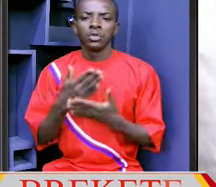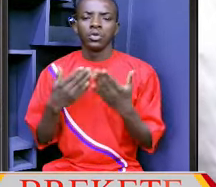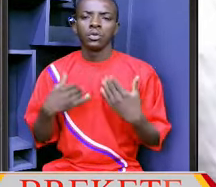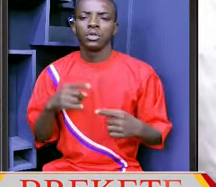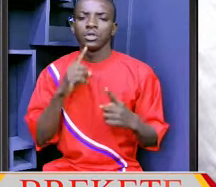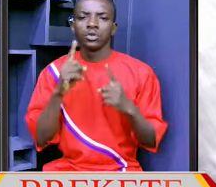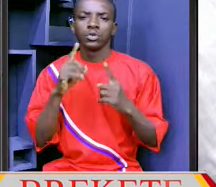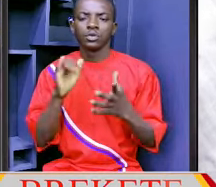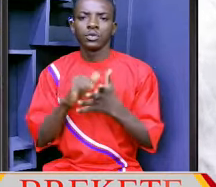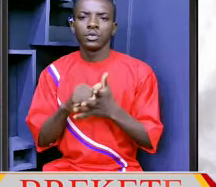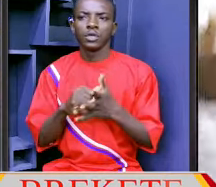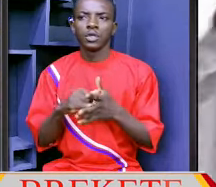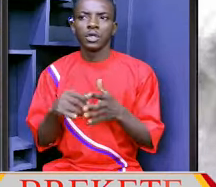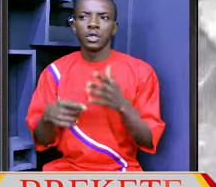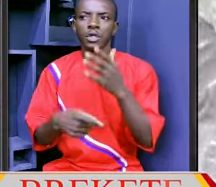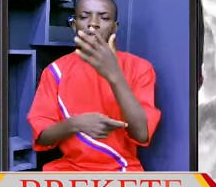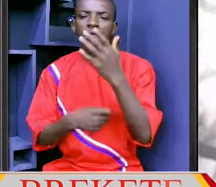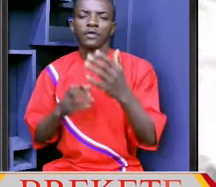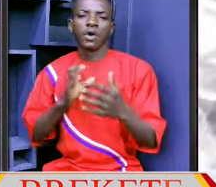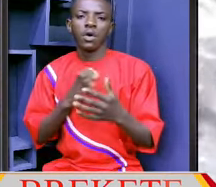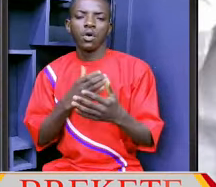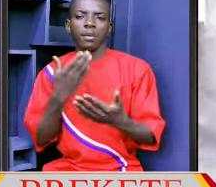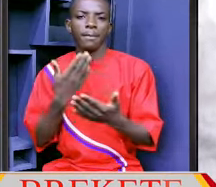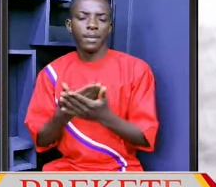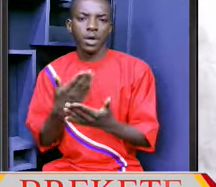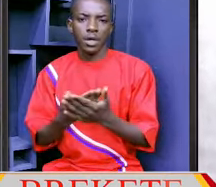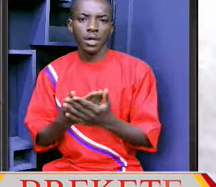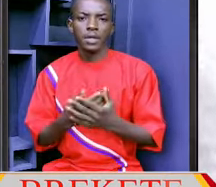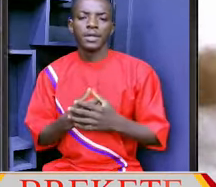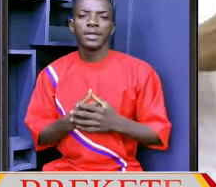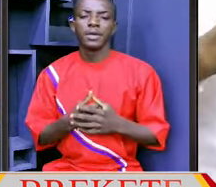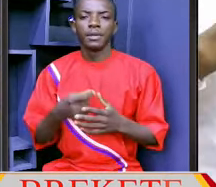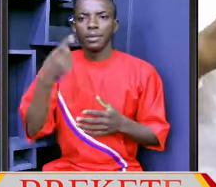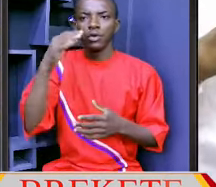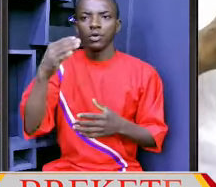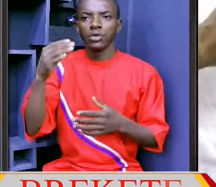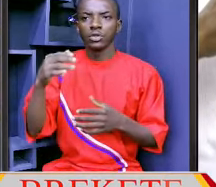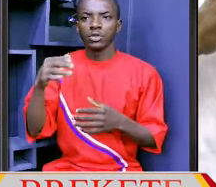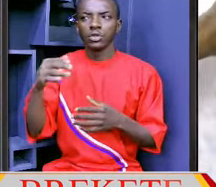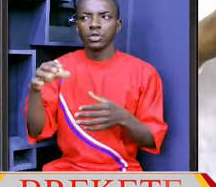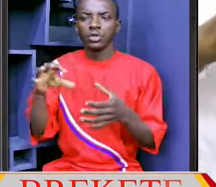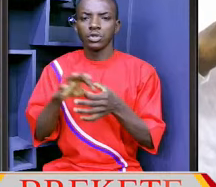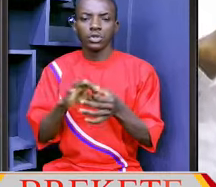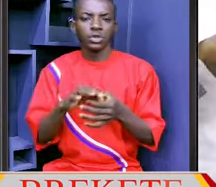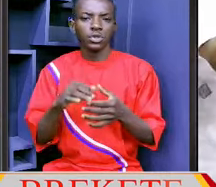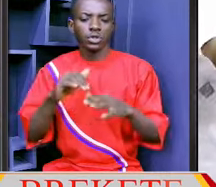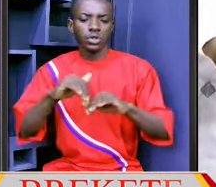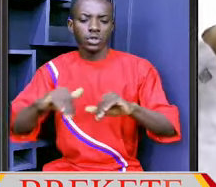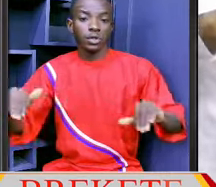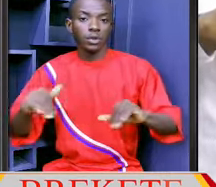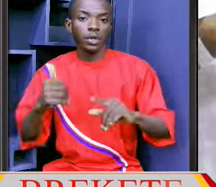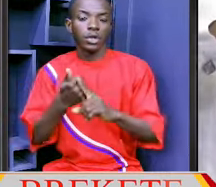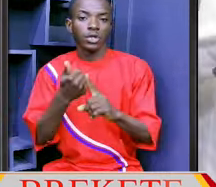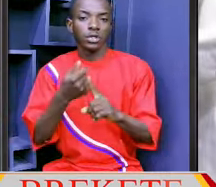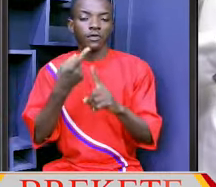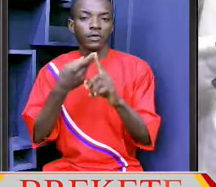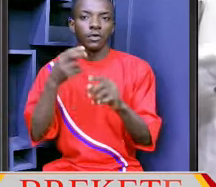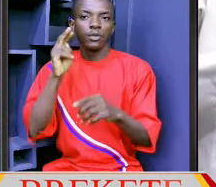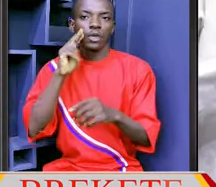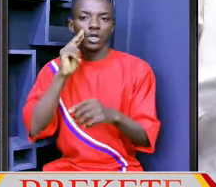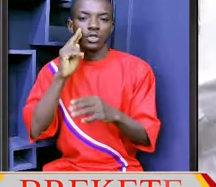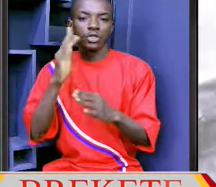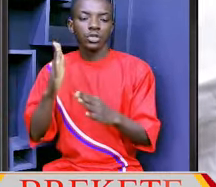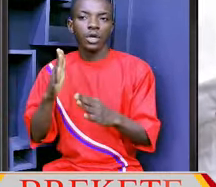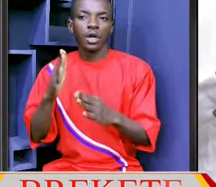Somebody talk, say, then thief our money. Because when I don't detach ourselves from Nigeria